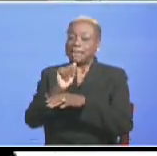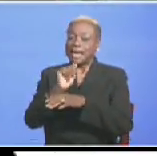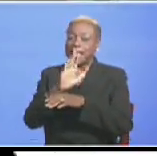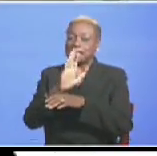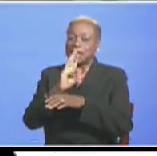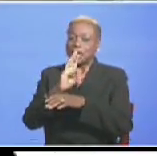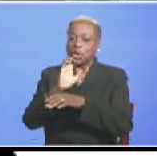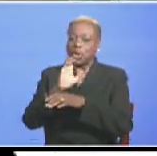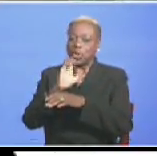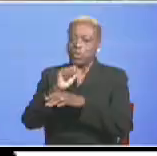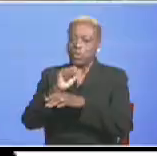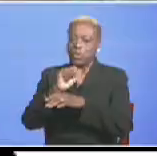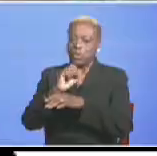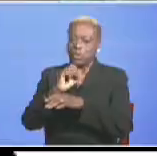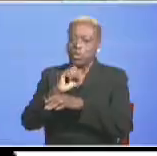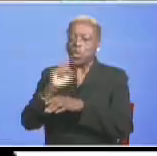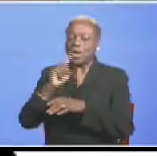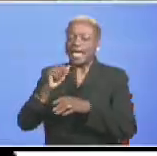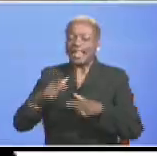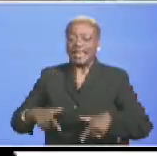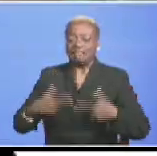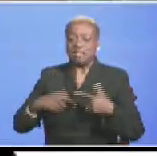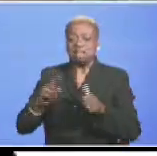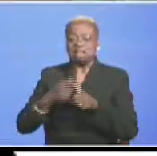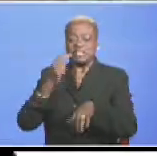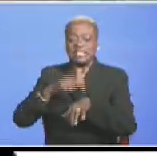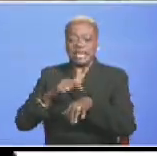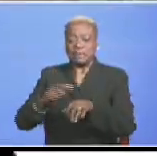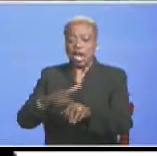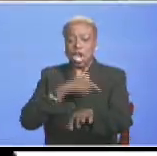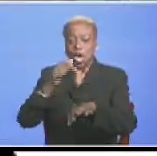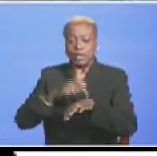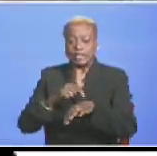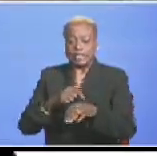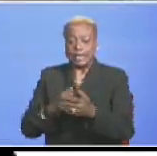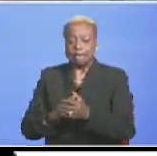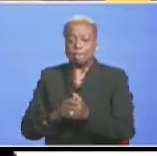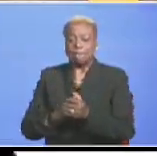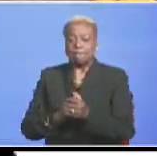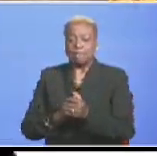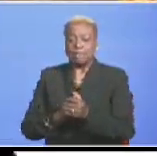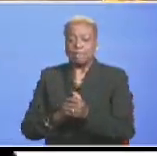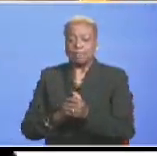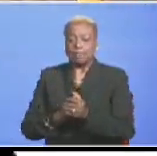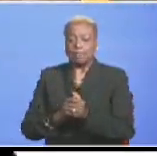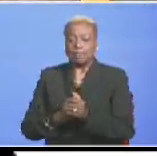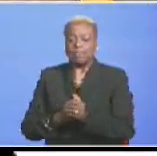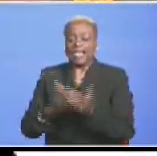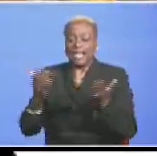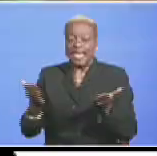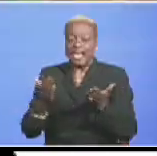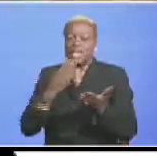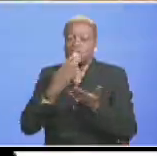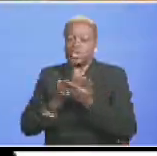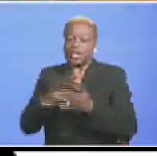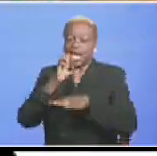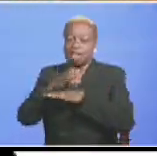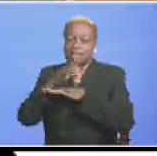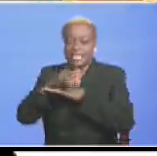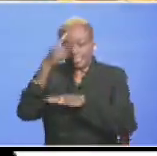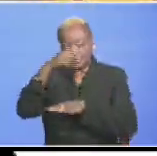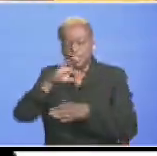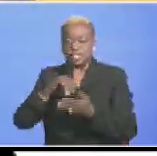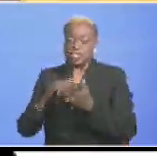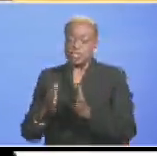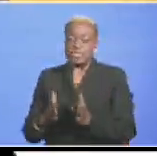were amazing, like unbelievable. Like, first time in a long time it's been like that. But yeah, had a good advice for the students there,